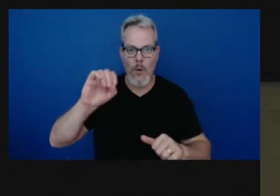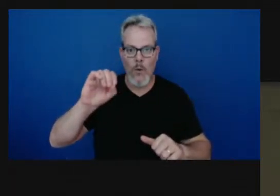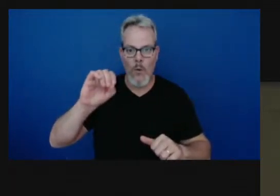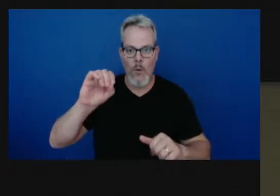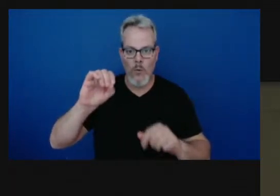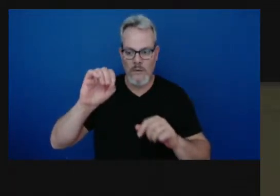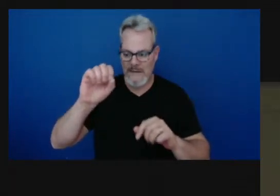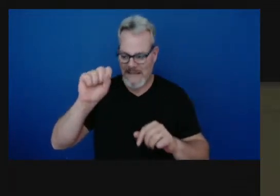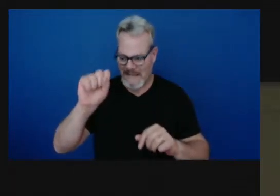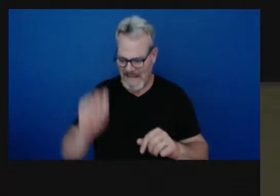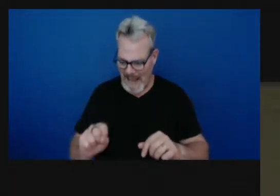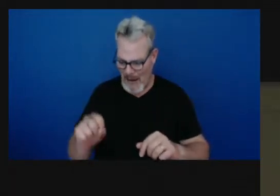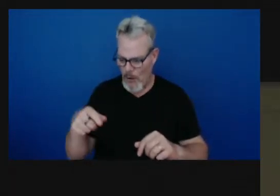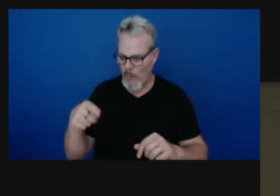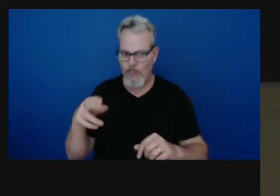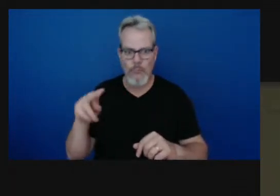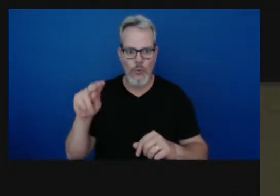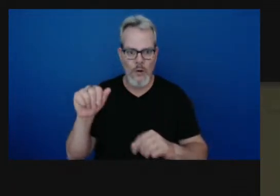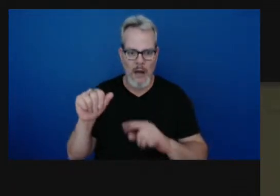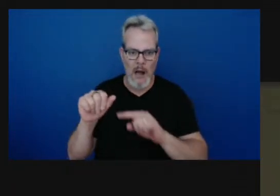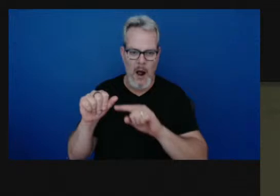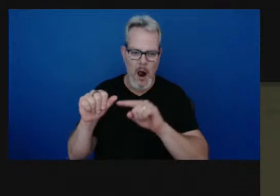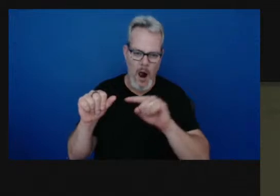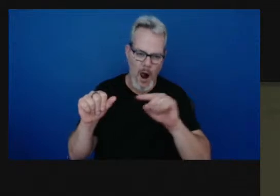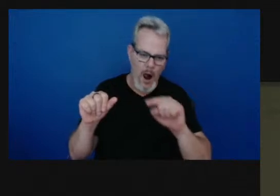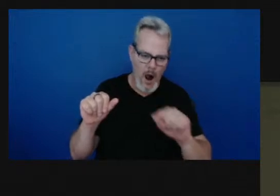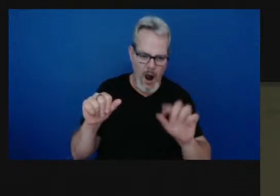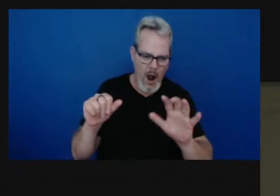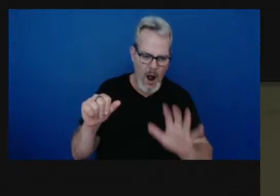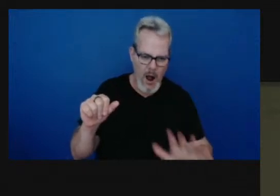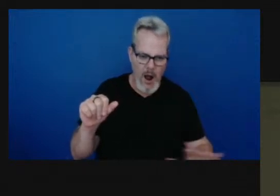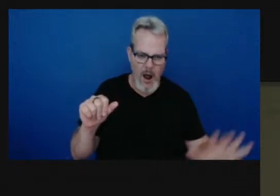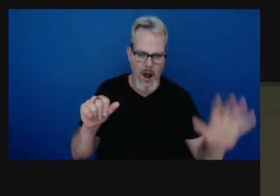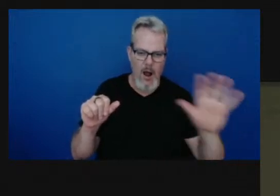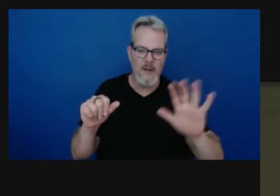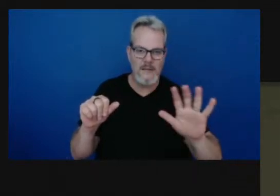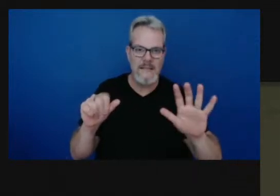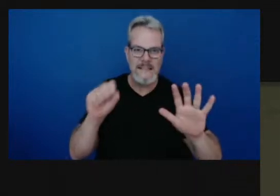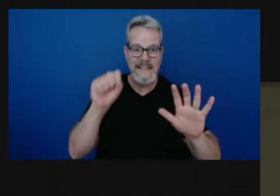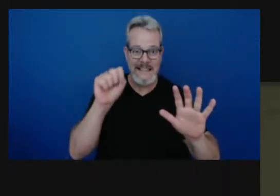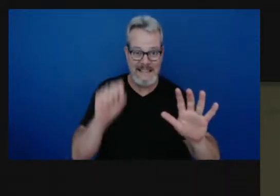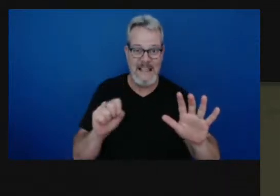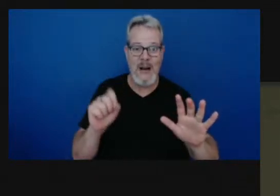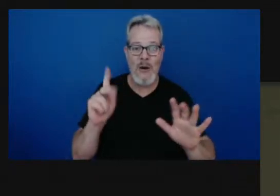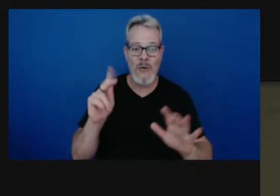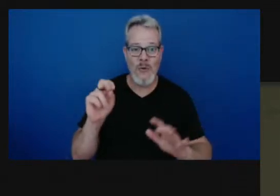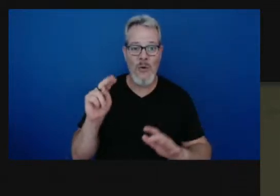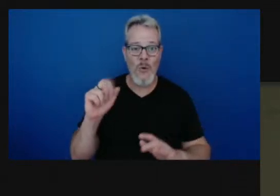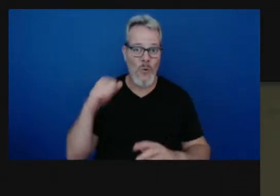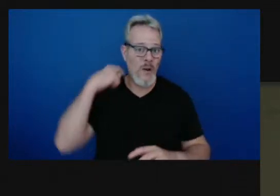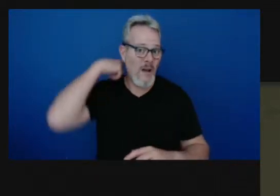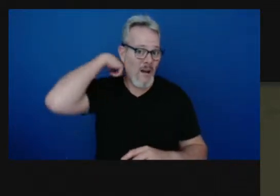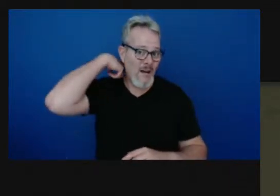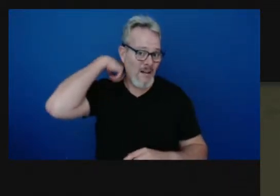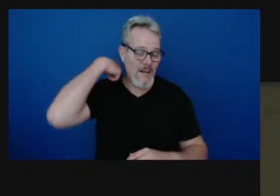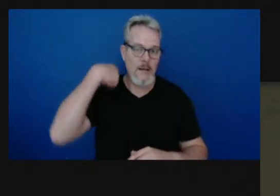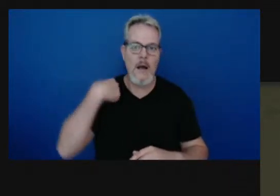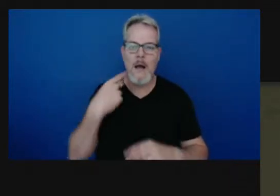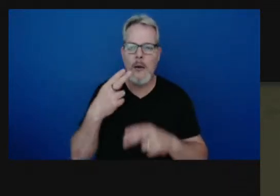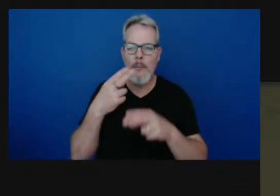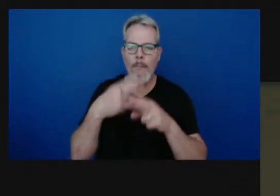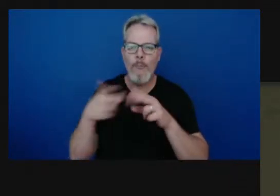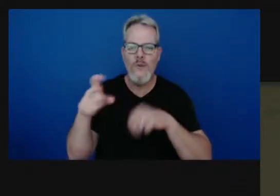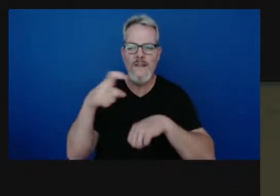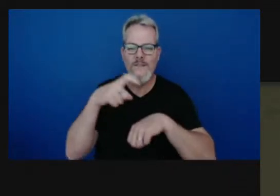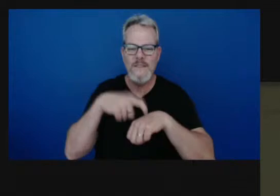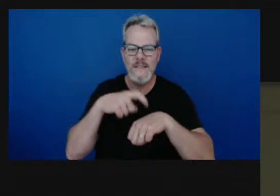and down at Waihino and South Kona. There was a brief period of time when the cane